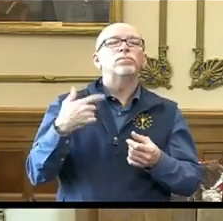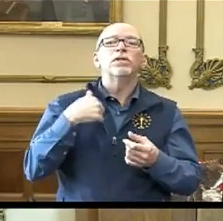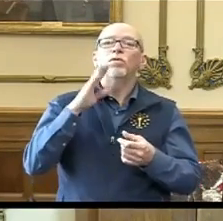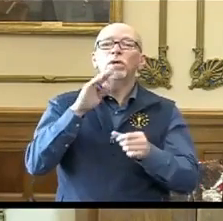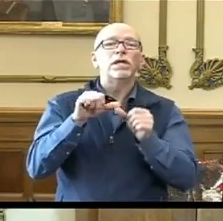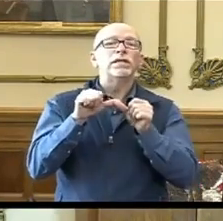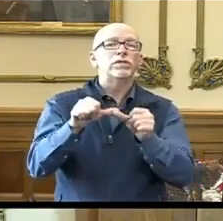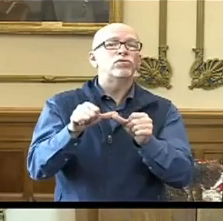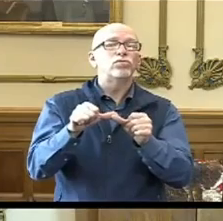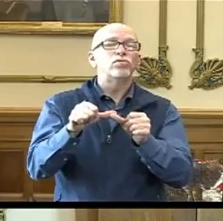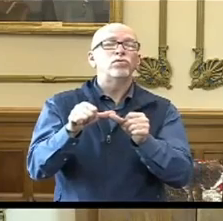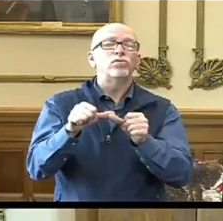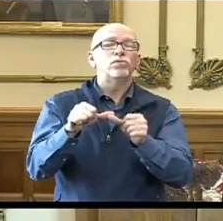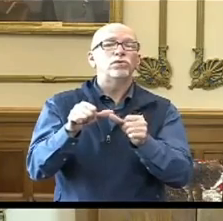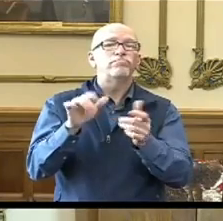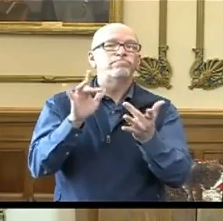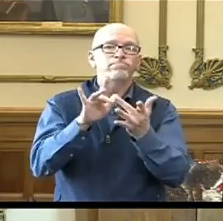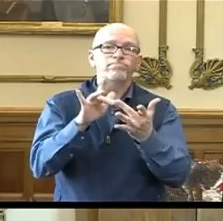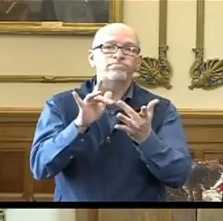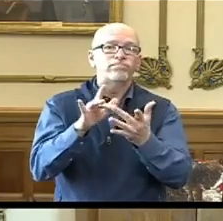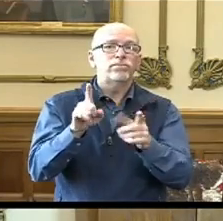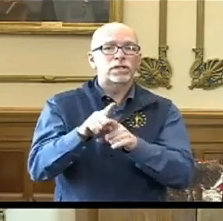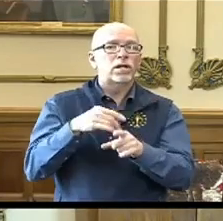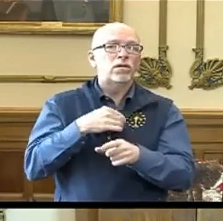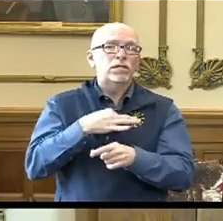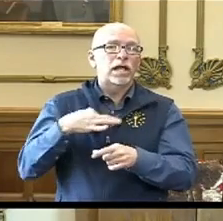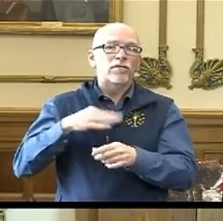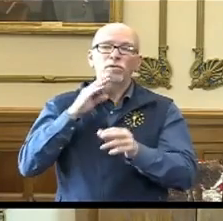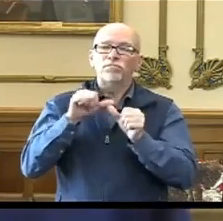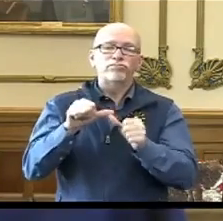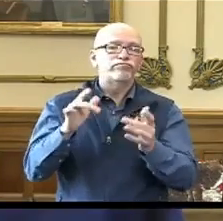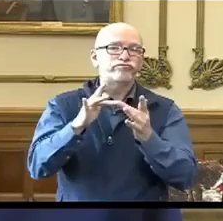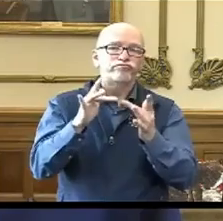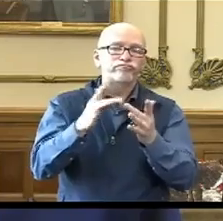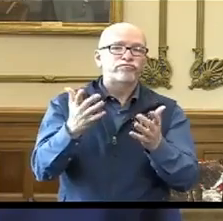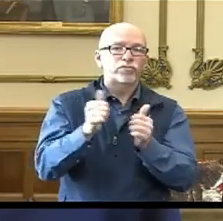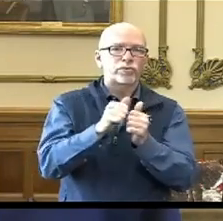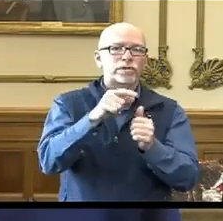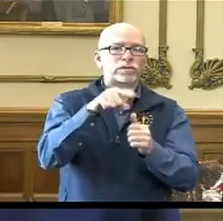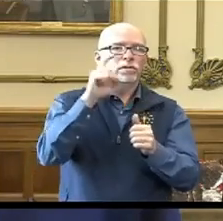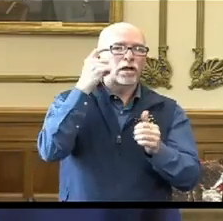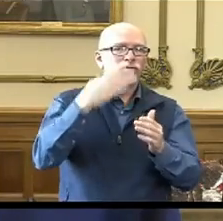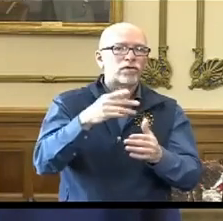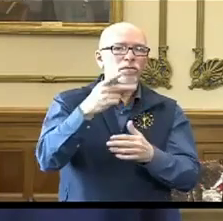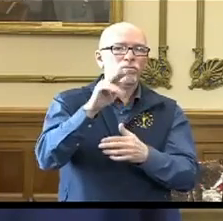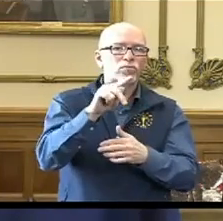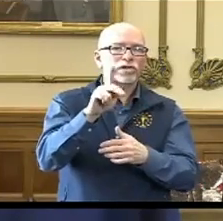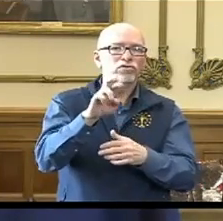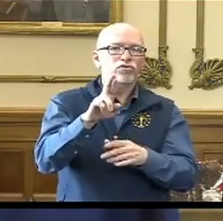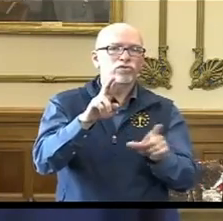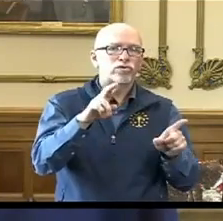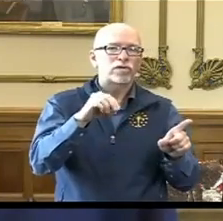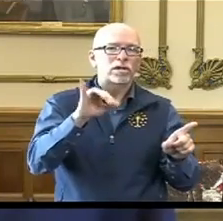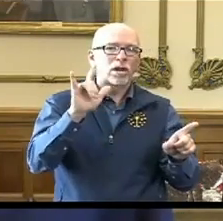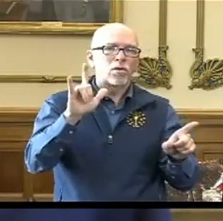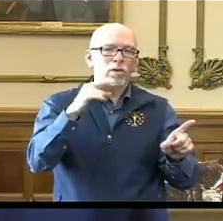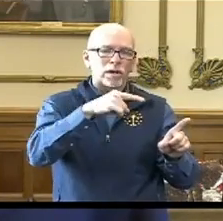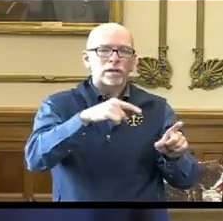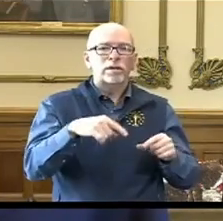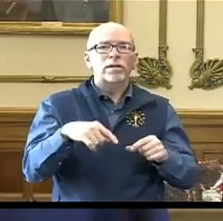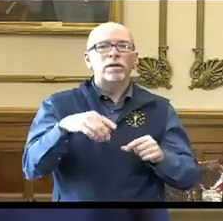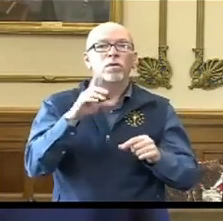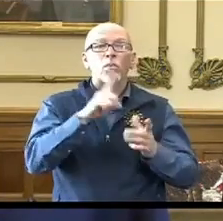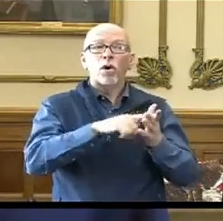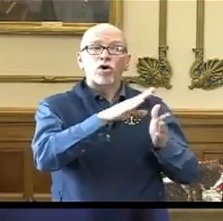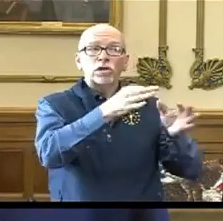continue to stay in touch, as will our staff, with Governor Pritzker in any decision